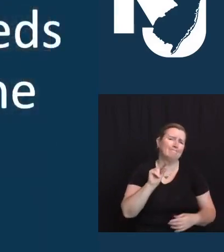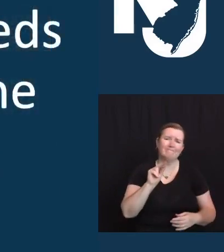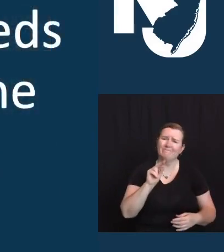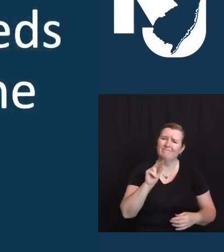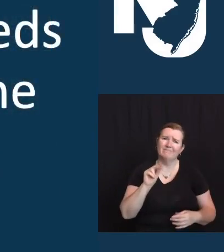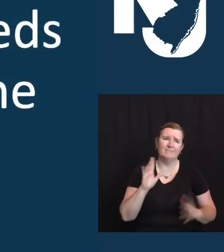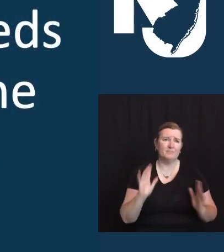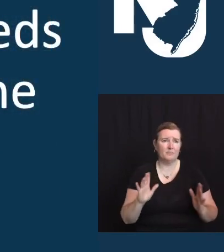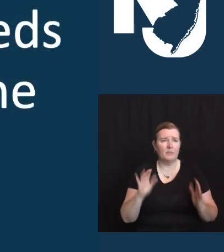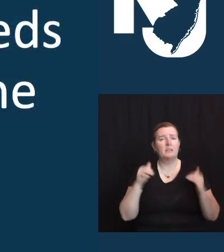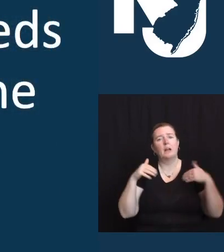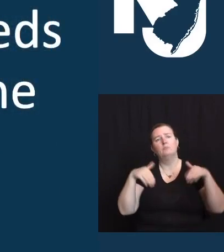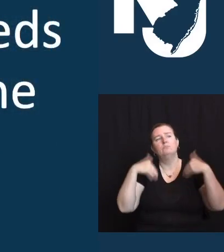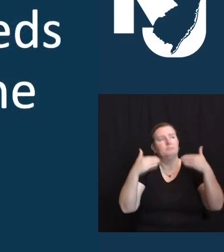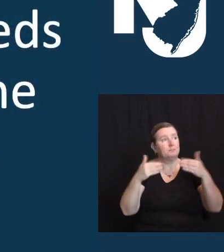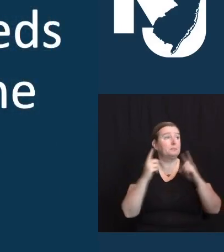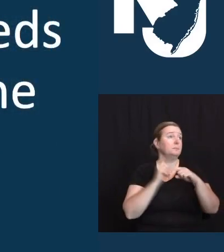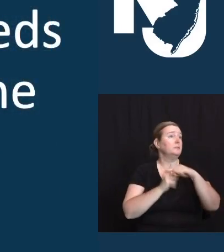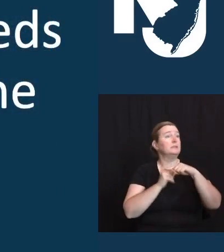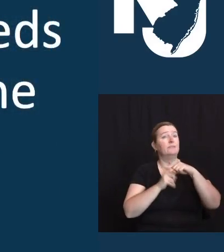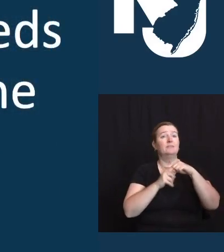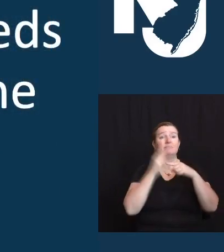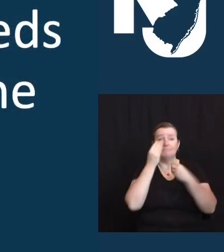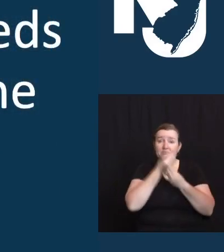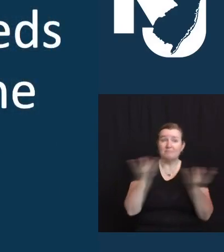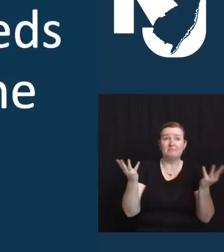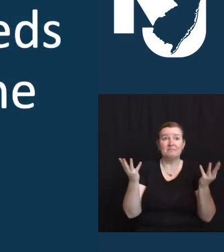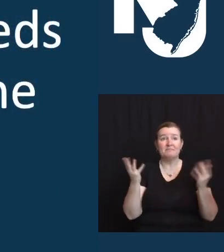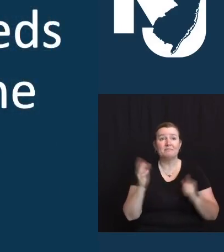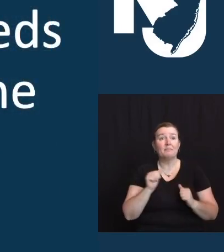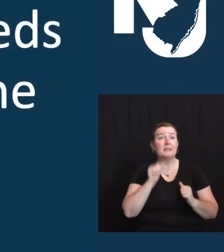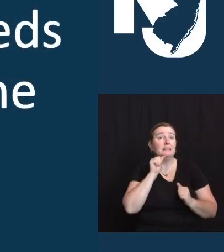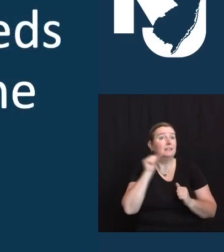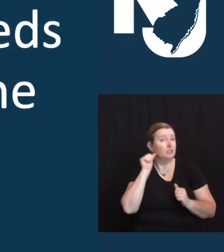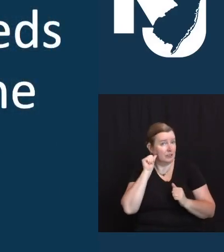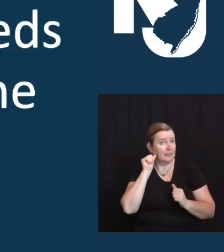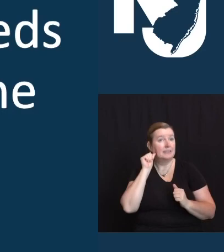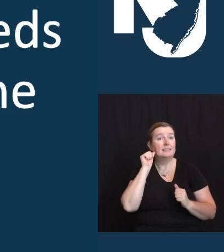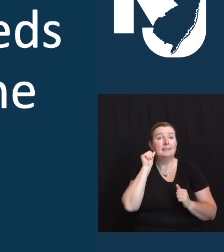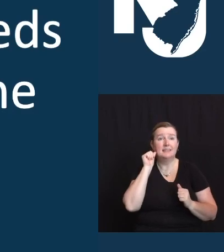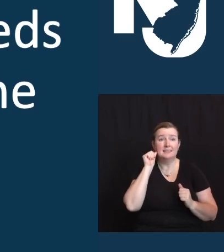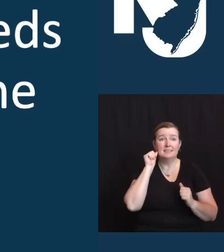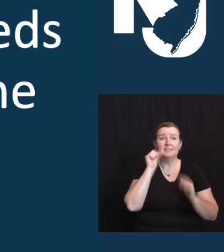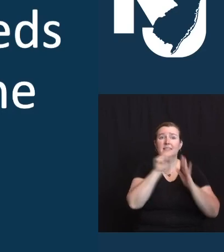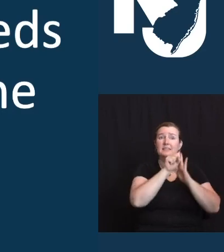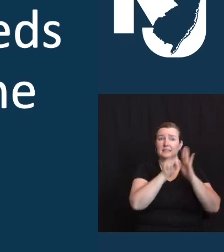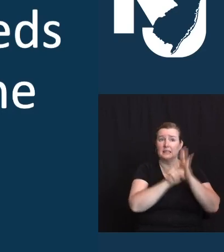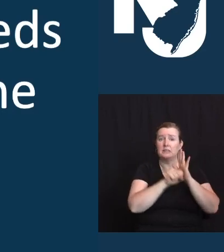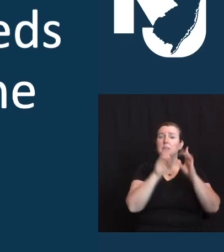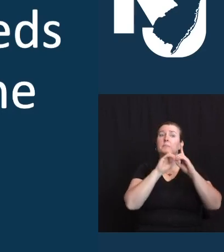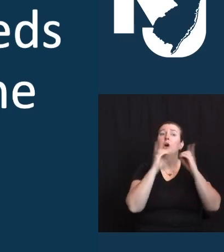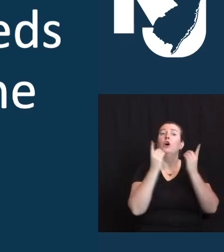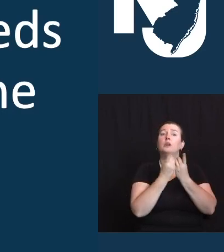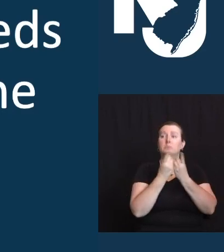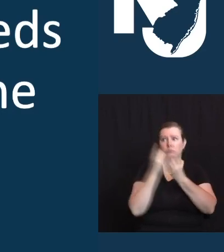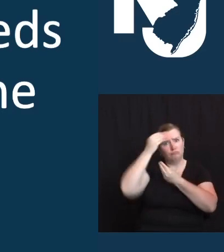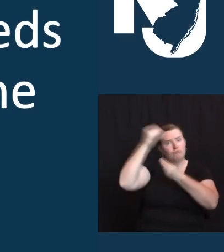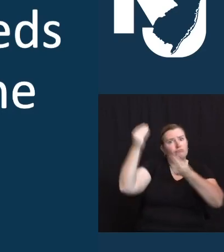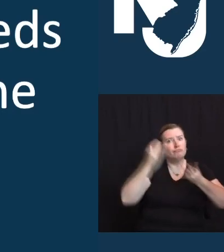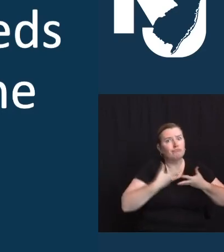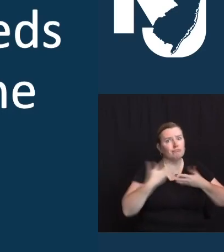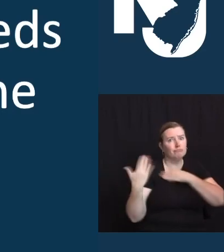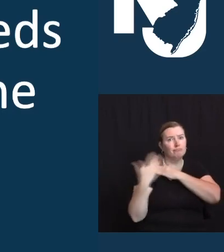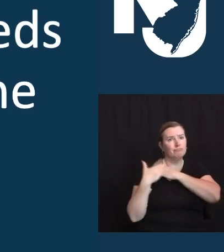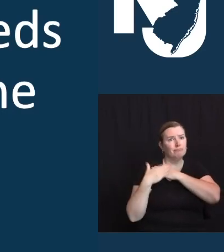better news. Yesterday, the Department of State announced that because of all you all have been proactively doing and responding to the